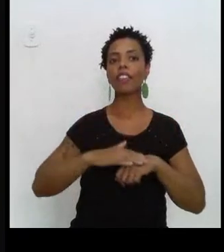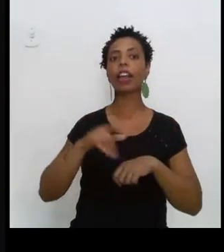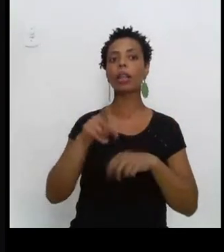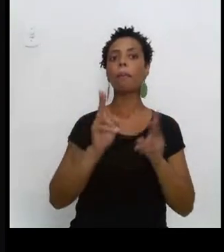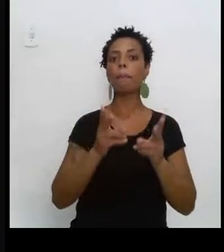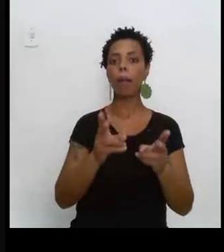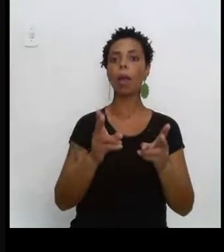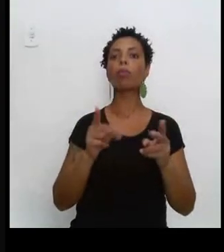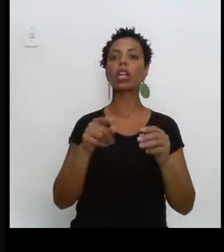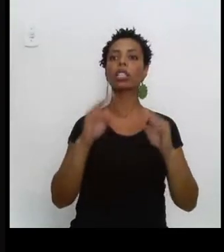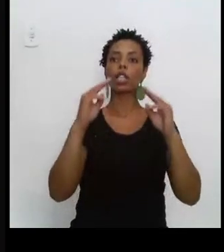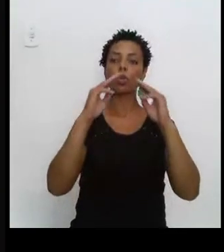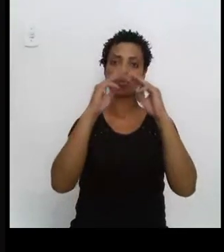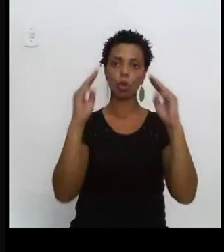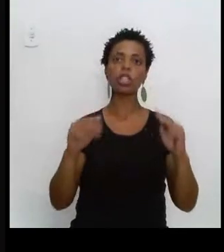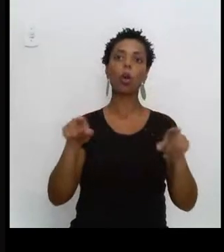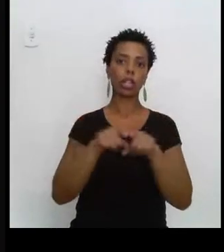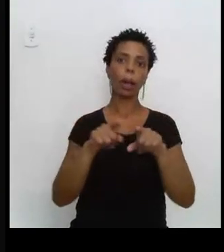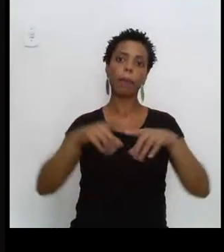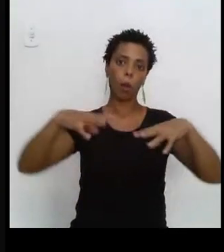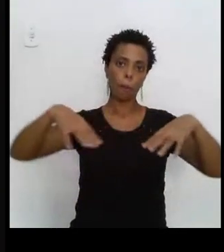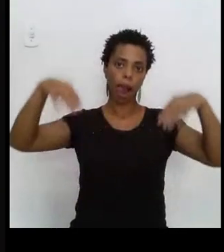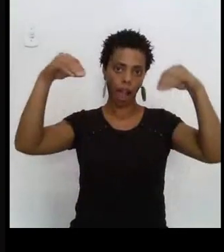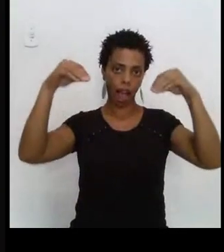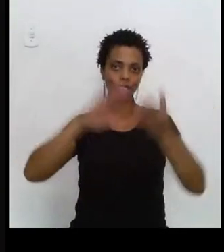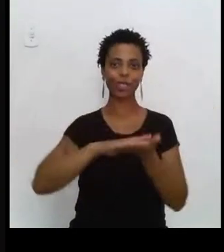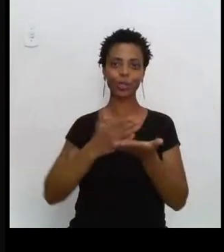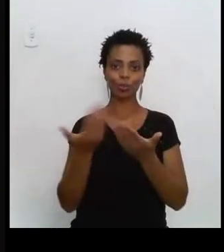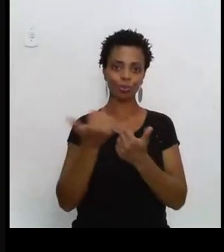are All with Addiction